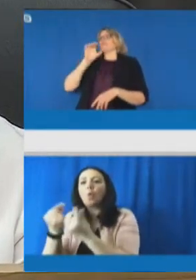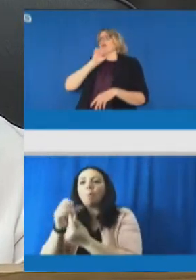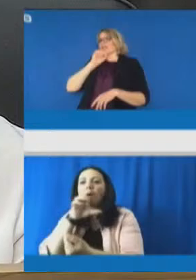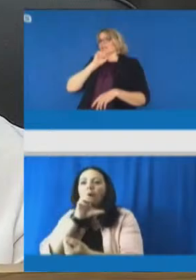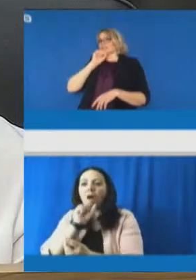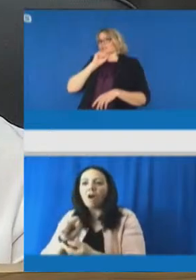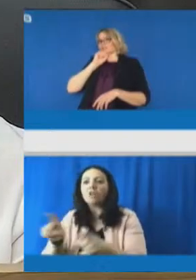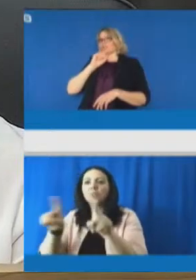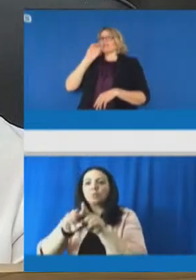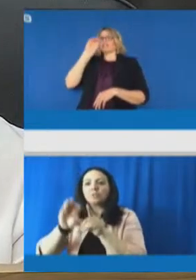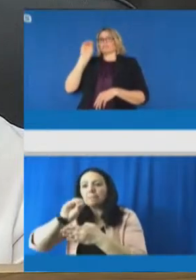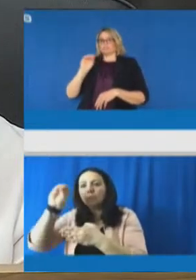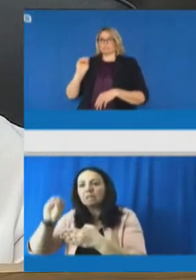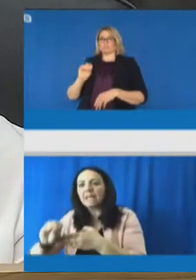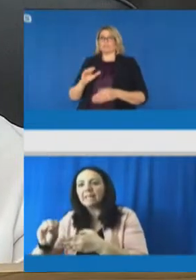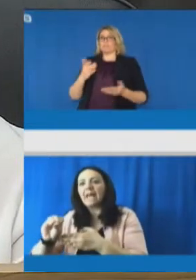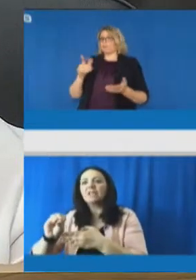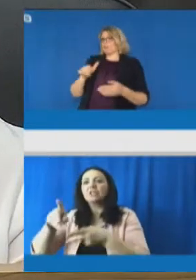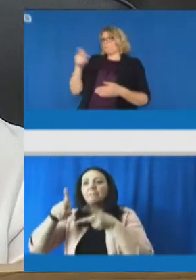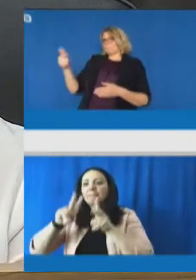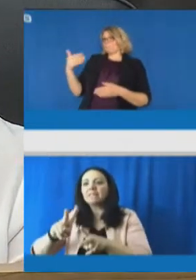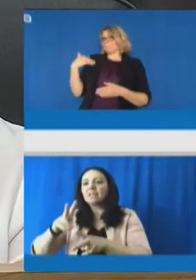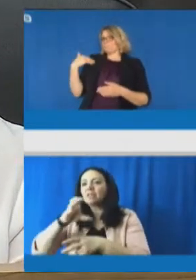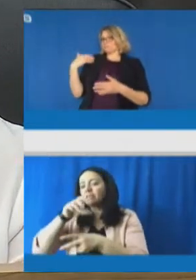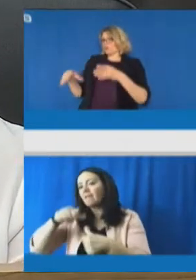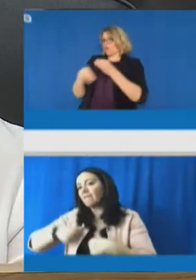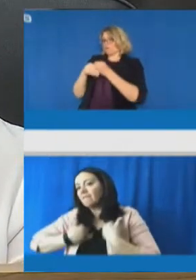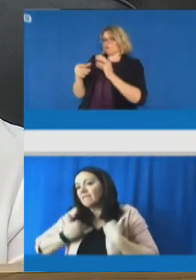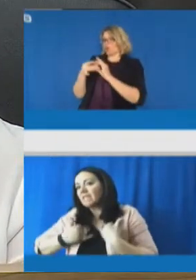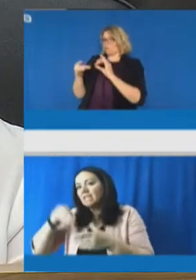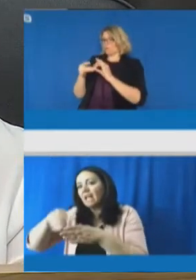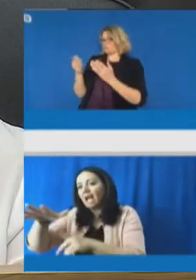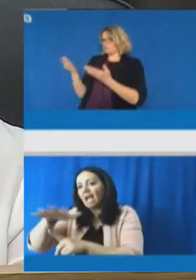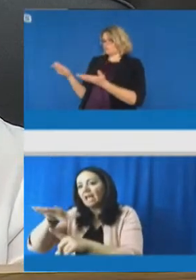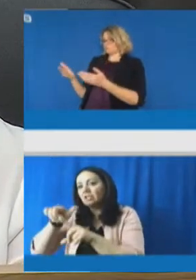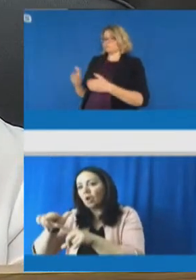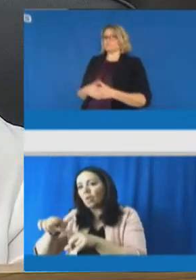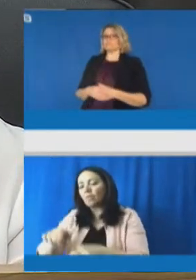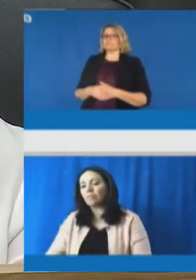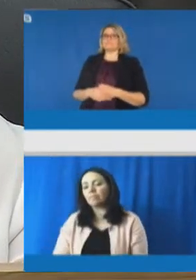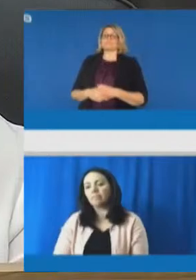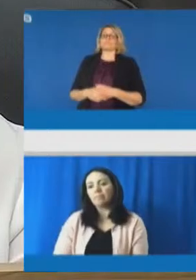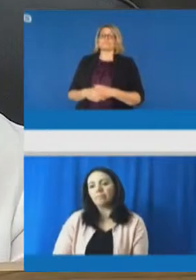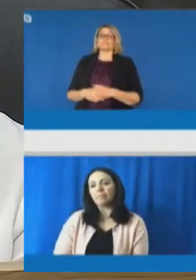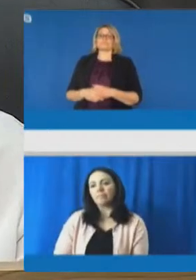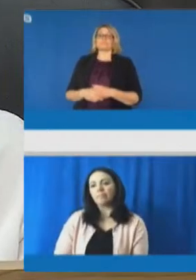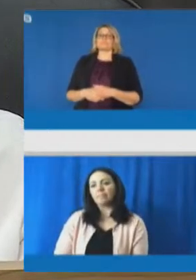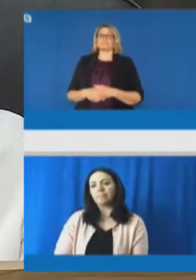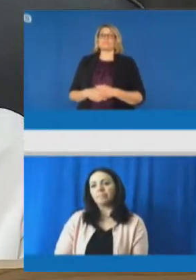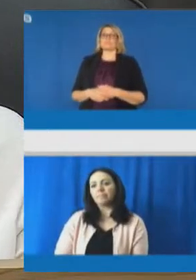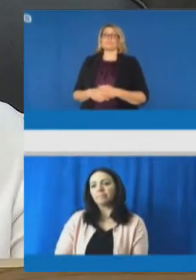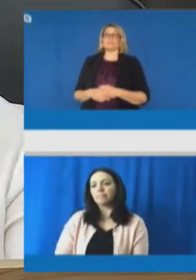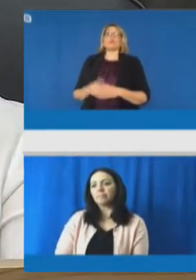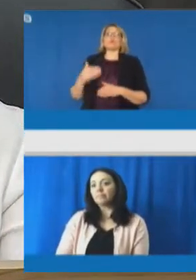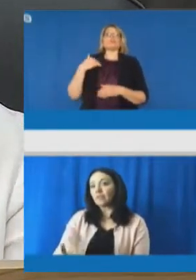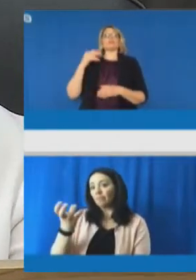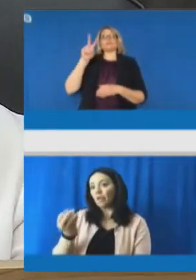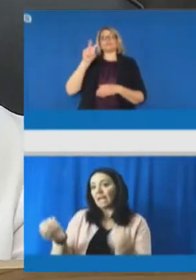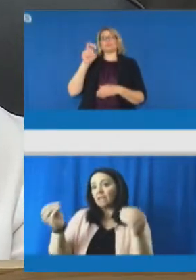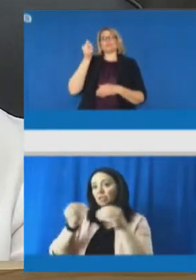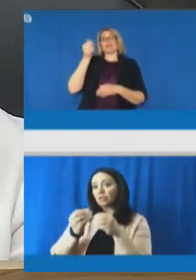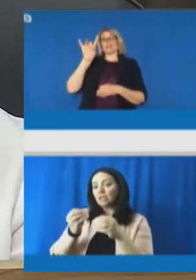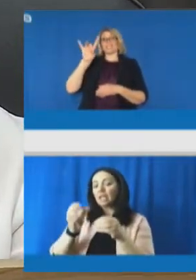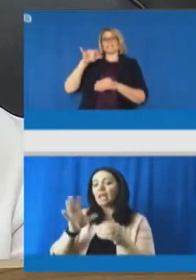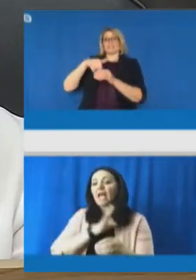other resources they use throughout the province. So we're confident that we'll reach everyone. Thank you. Merci,